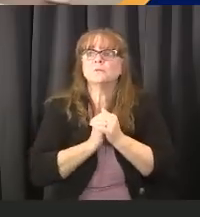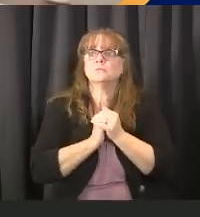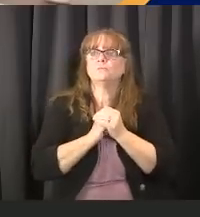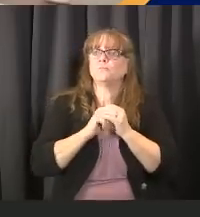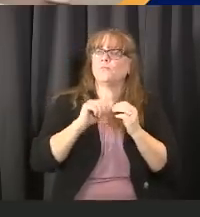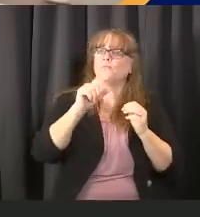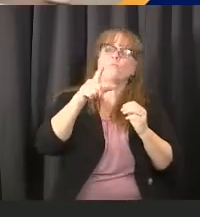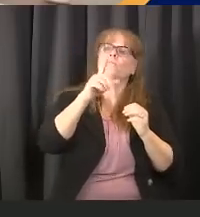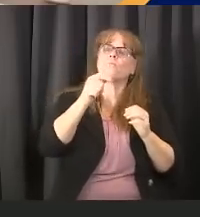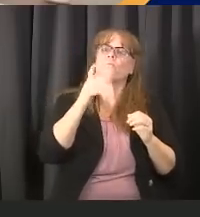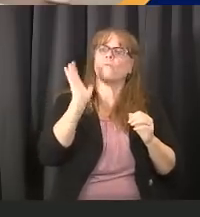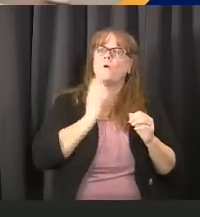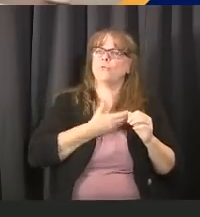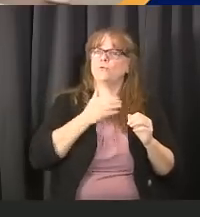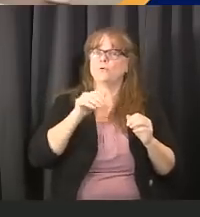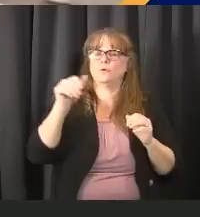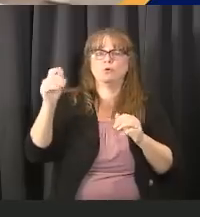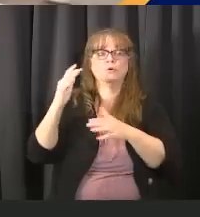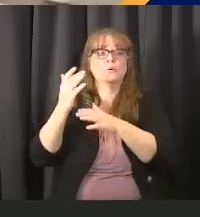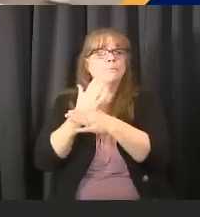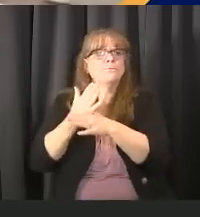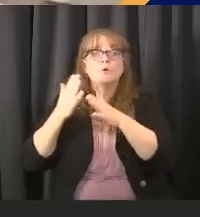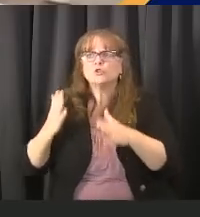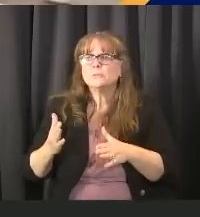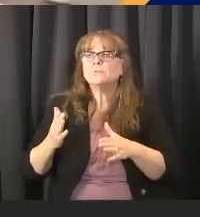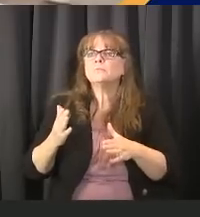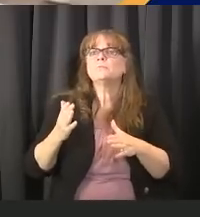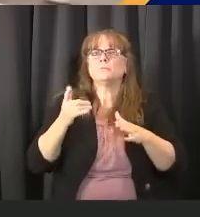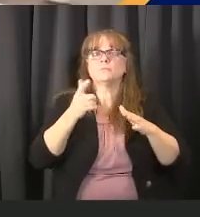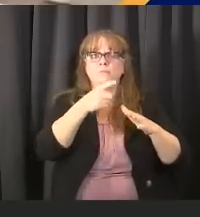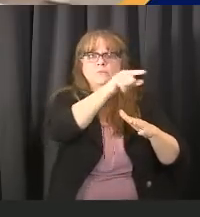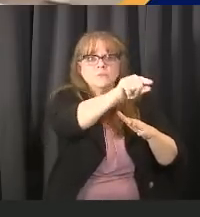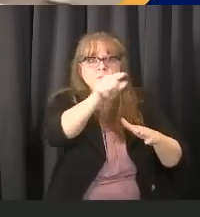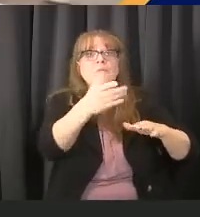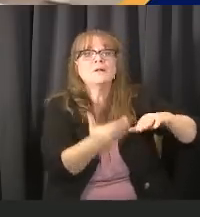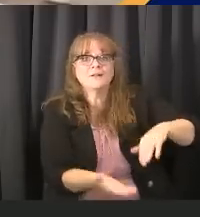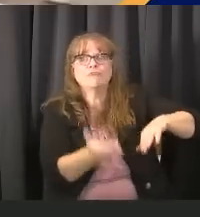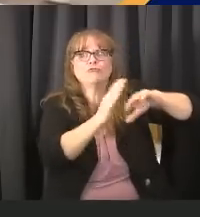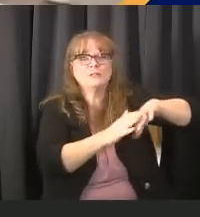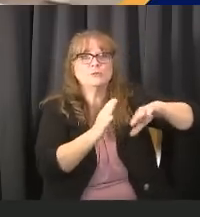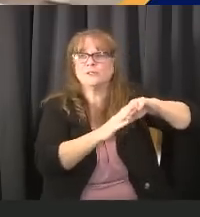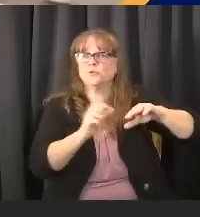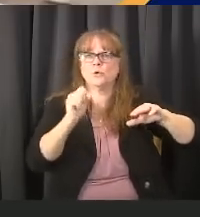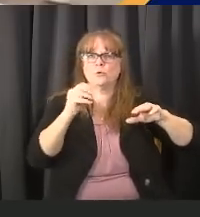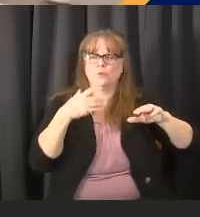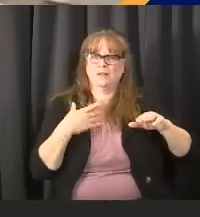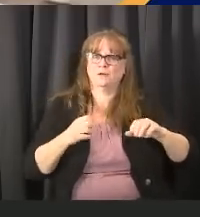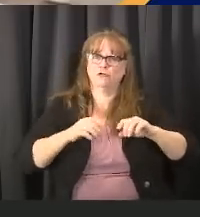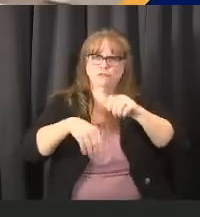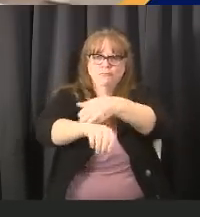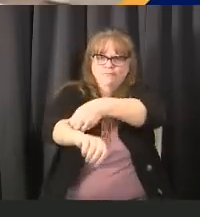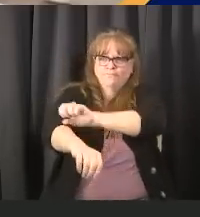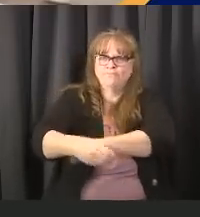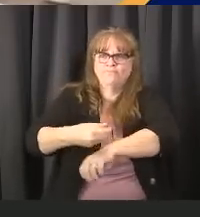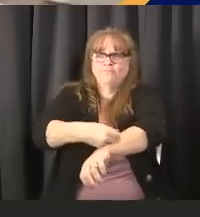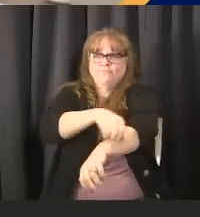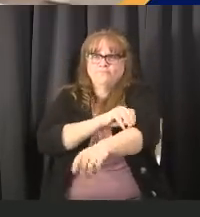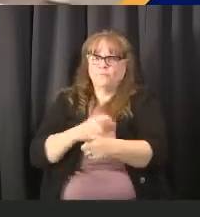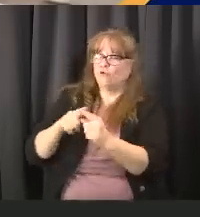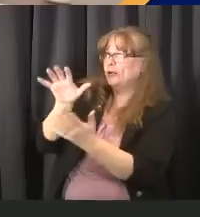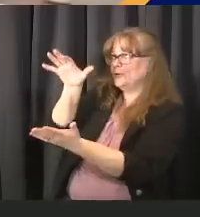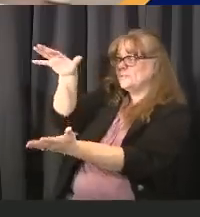As the governor talked about, the limiting factor right now is the supply chain of vaccines coming into the system. But please know that Centura Health